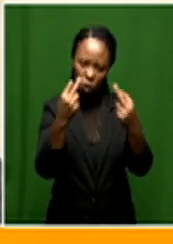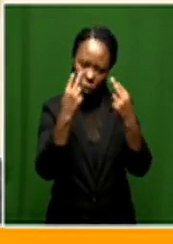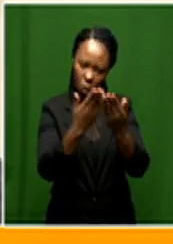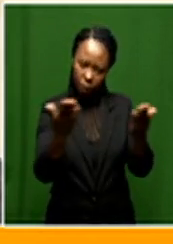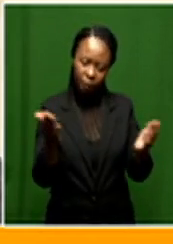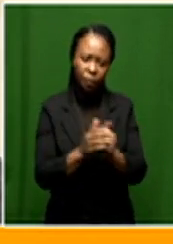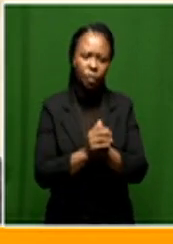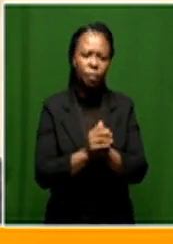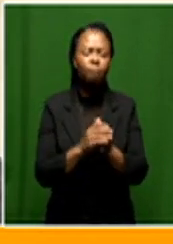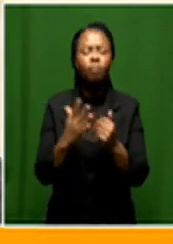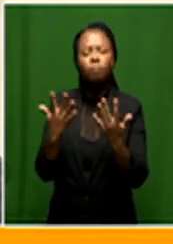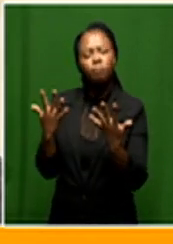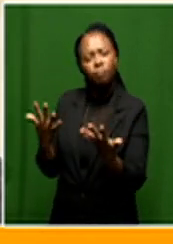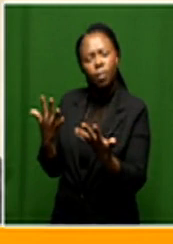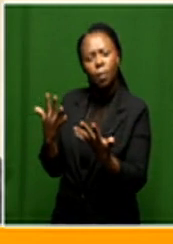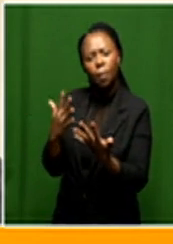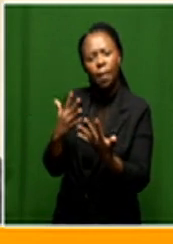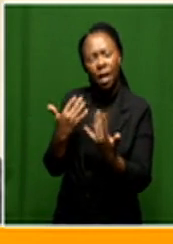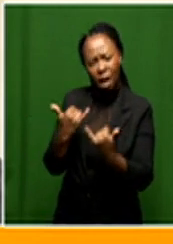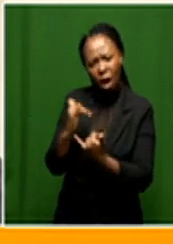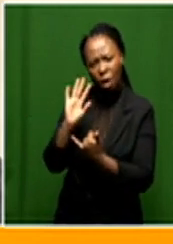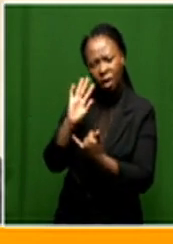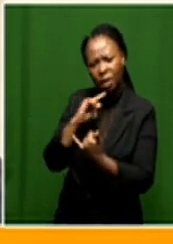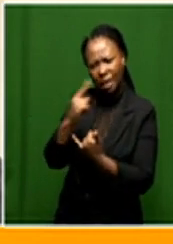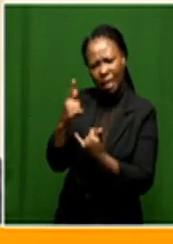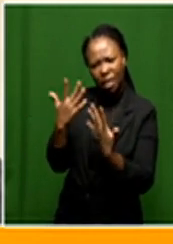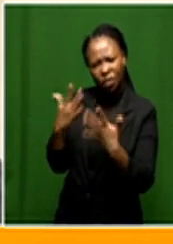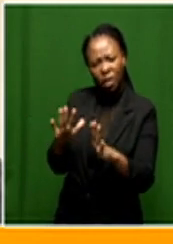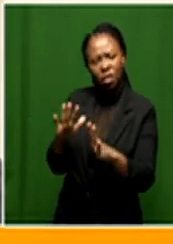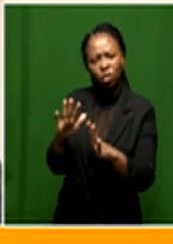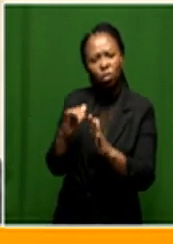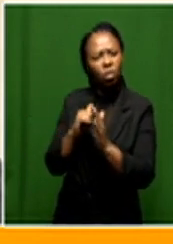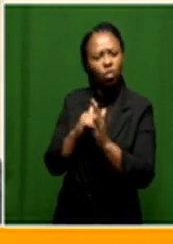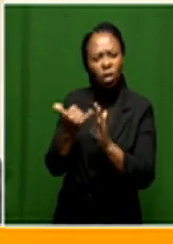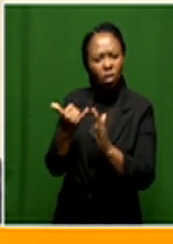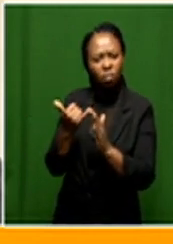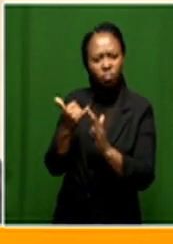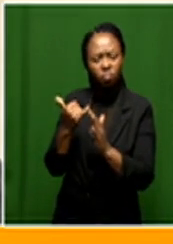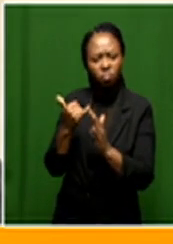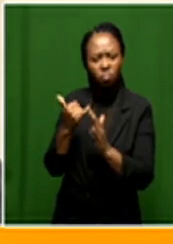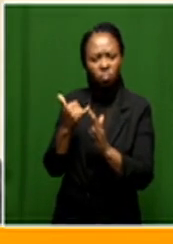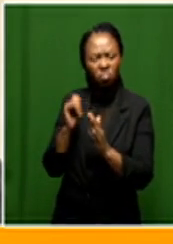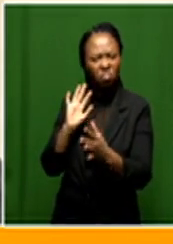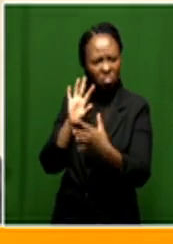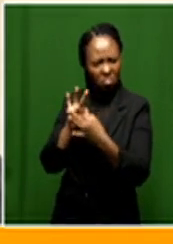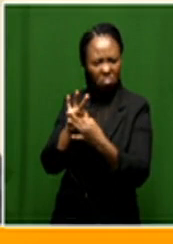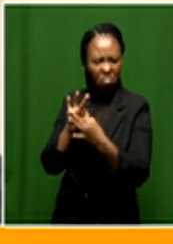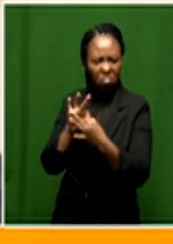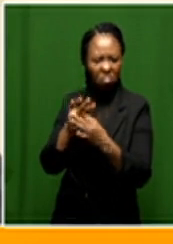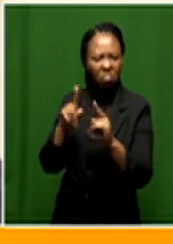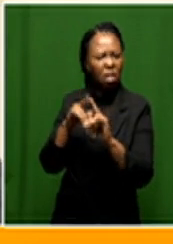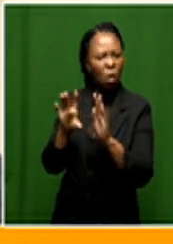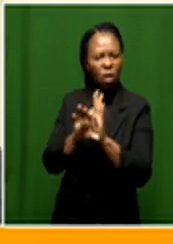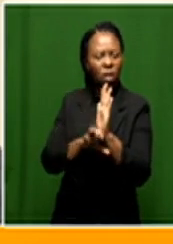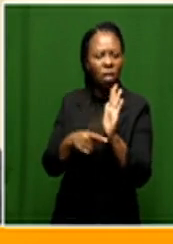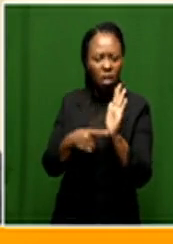in addition to what I've just said in terms of just a preamble to this constitution, I